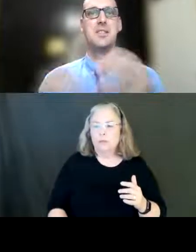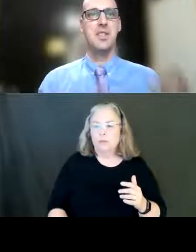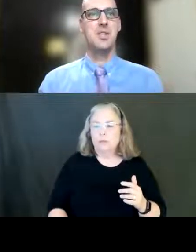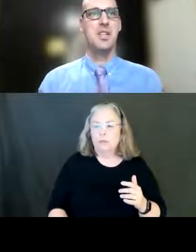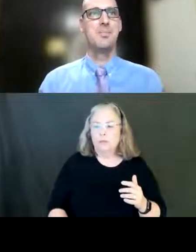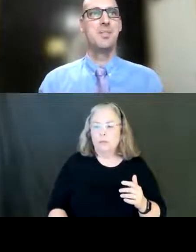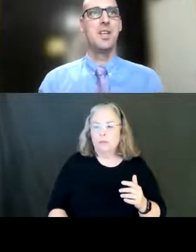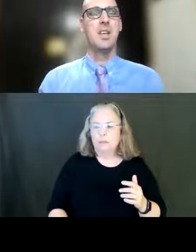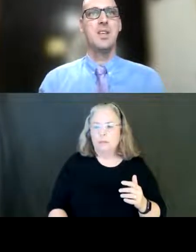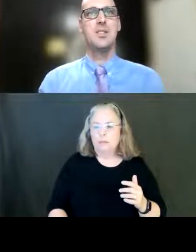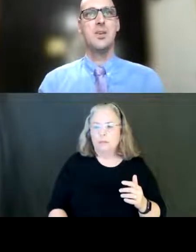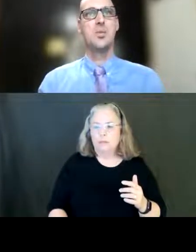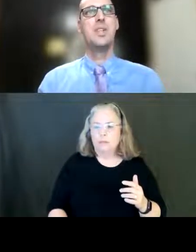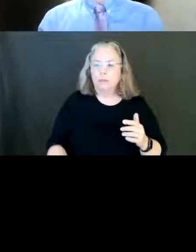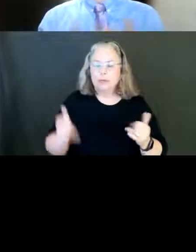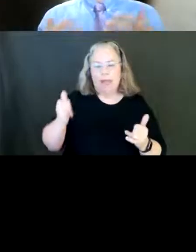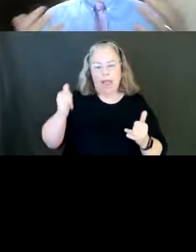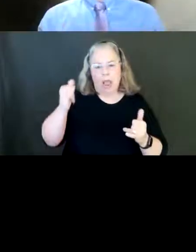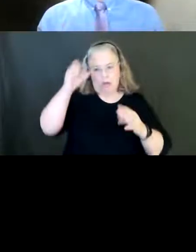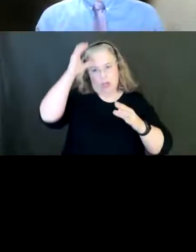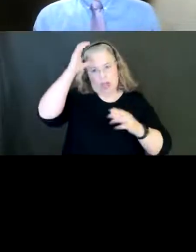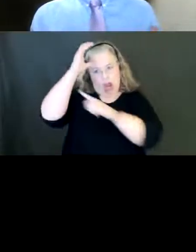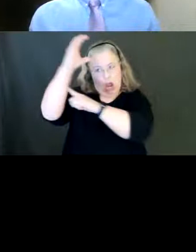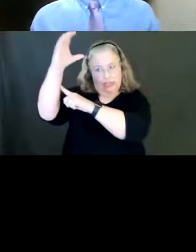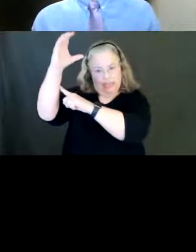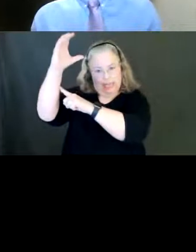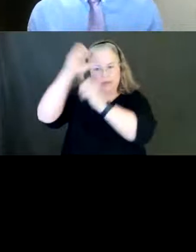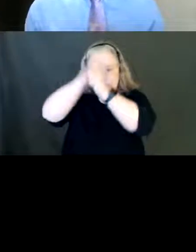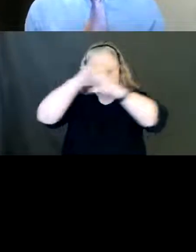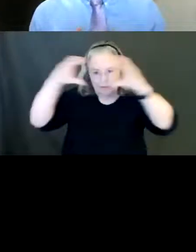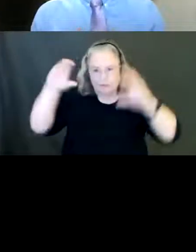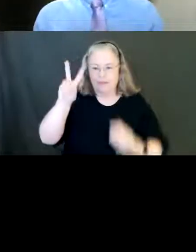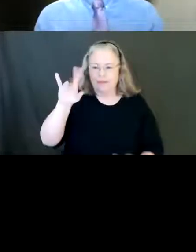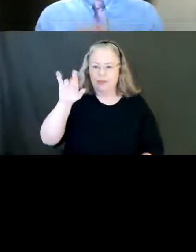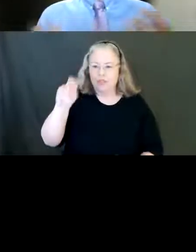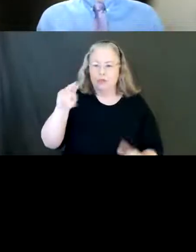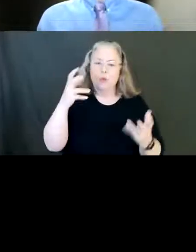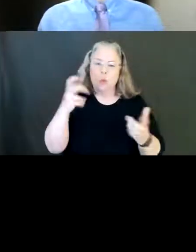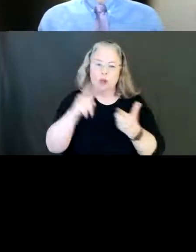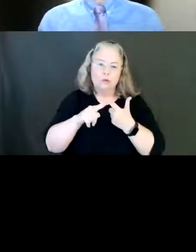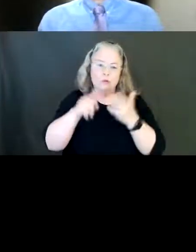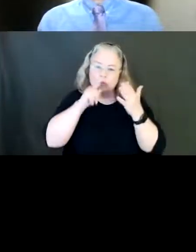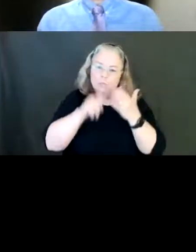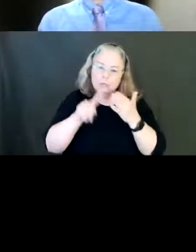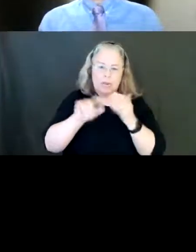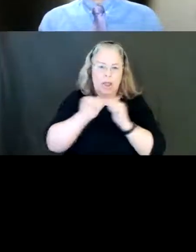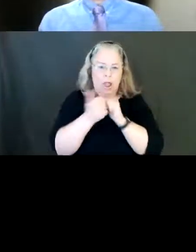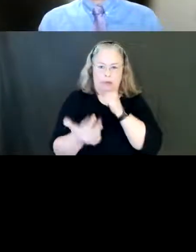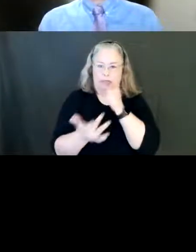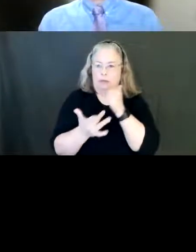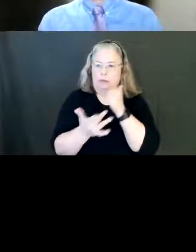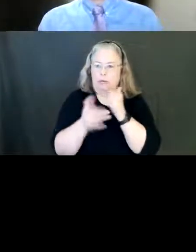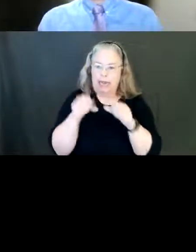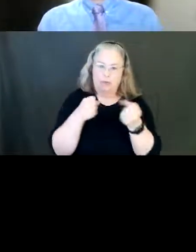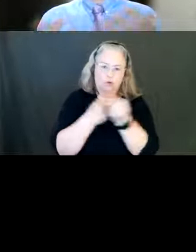and it's a vision. And so with that vision, we're wanting to explore how technology can